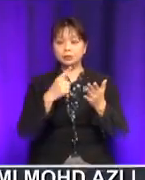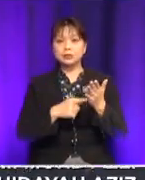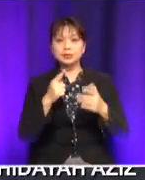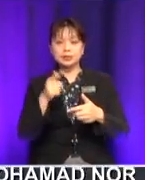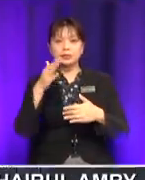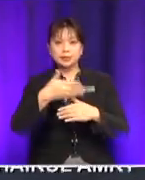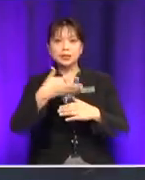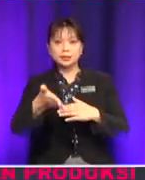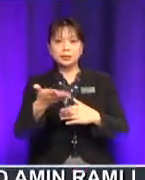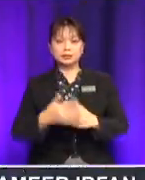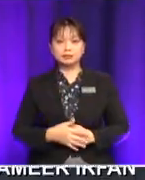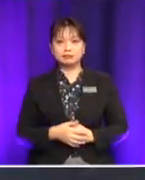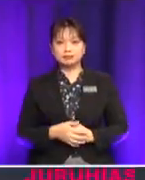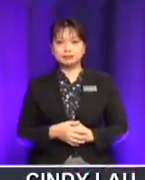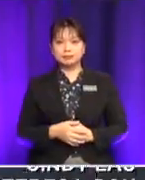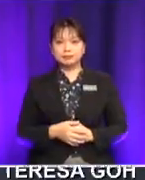the next one. Okay.